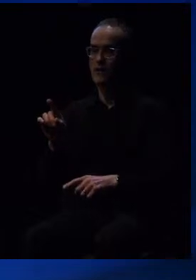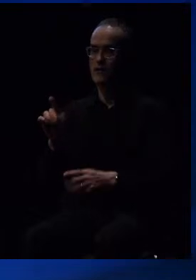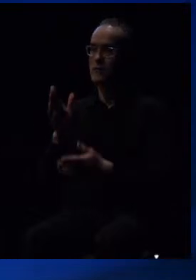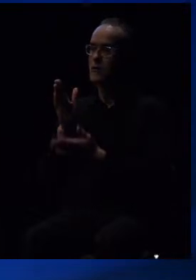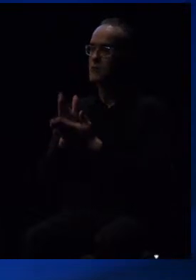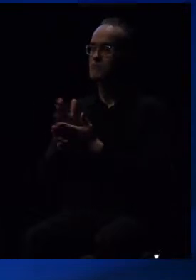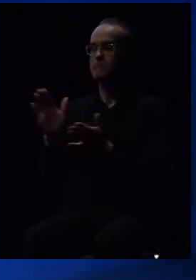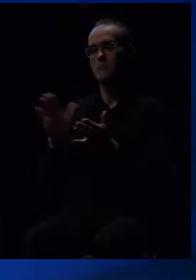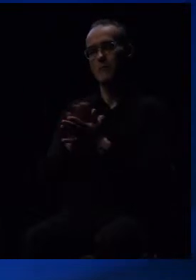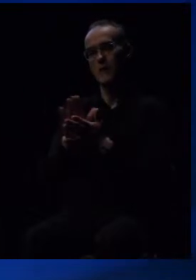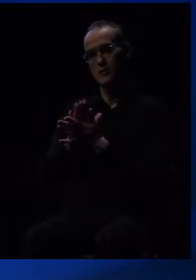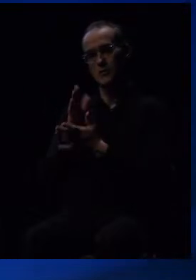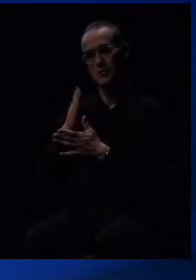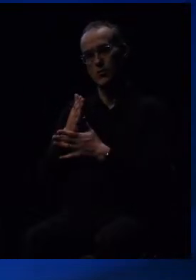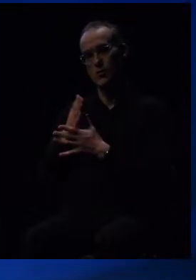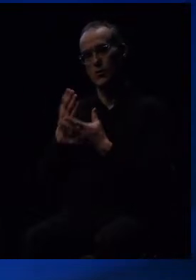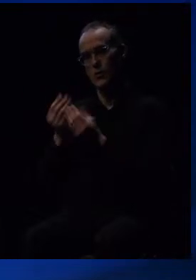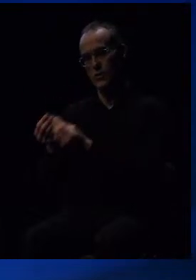work with,